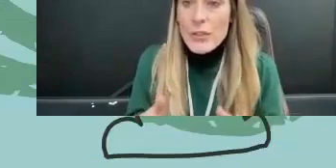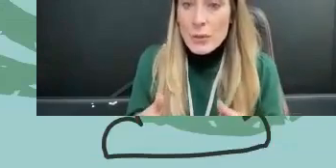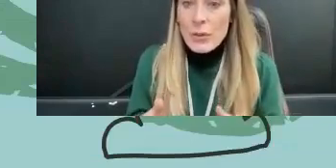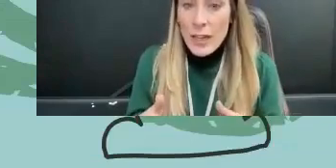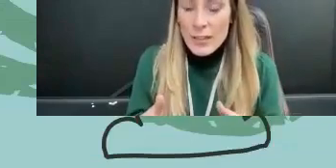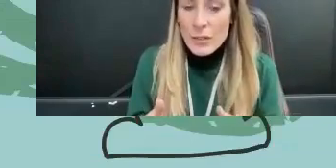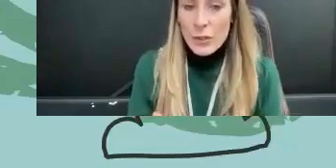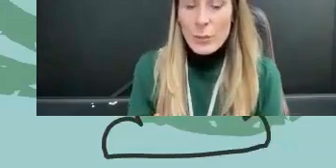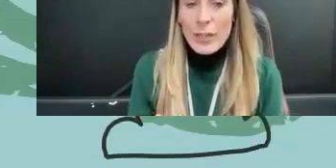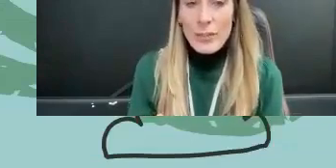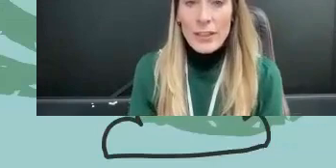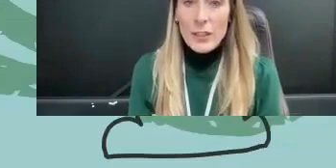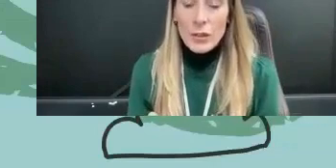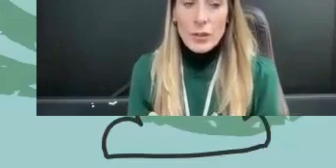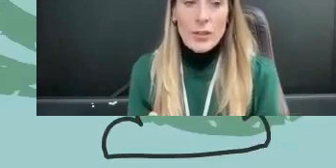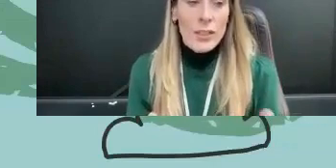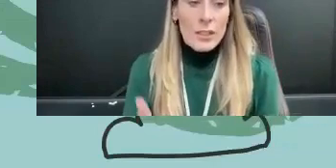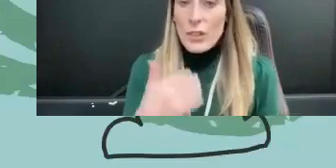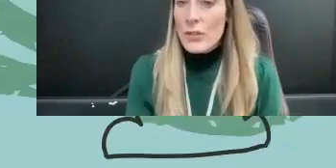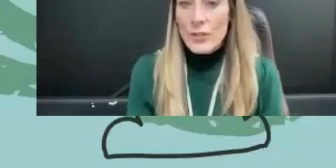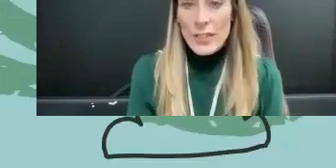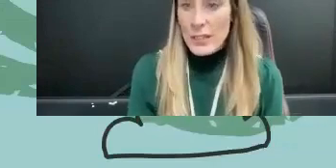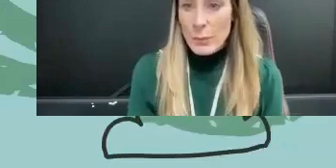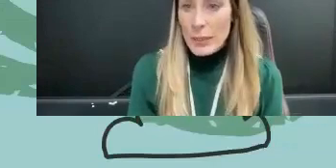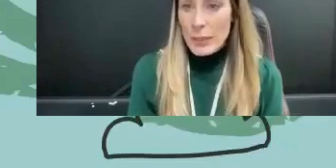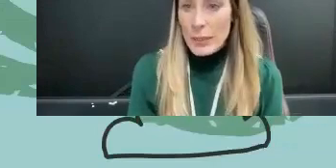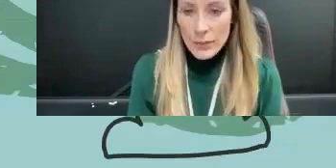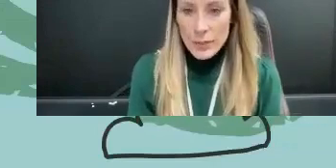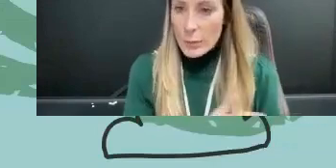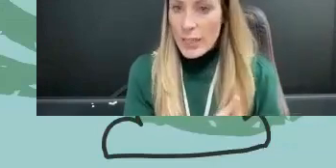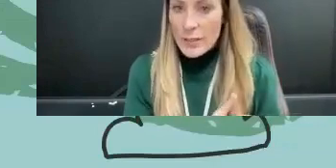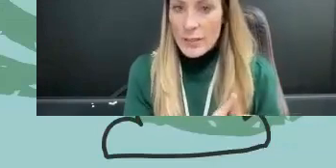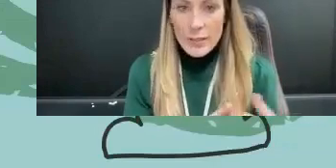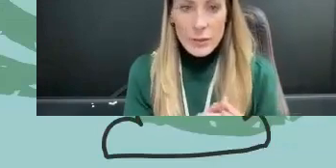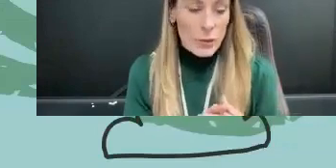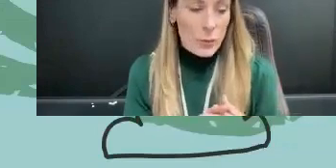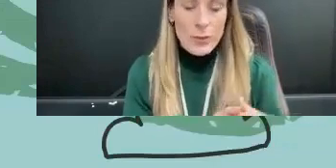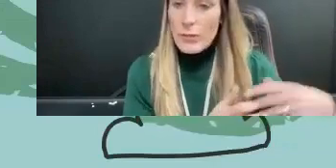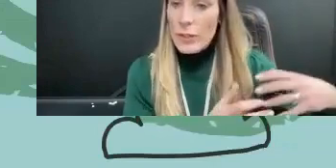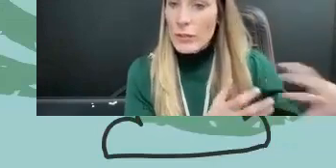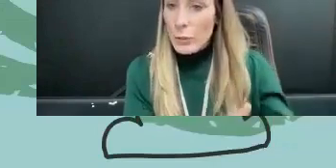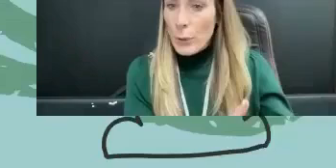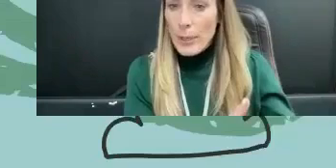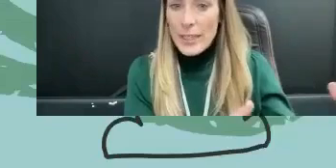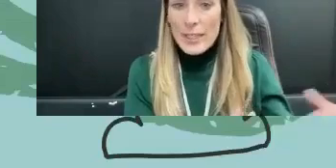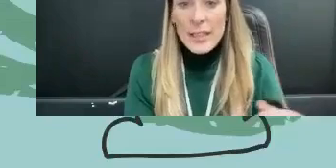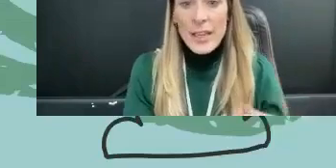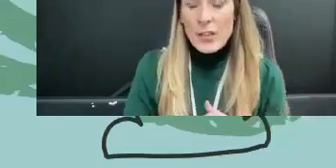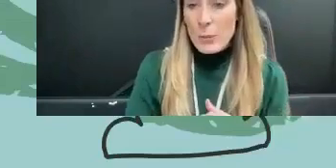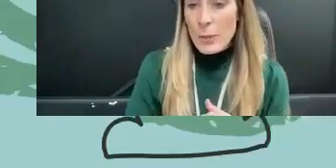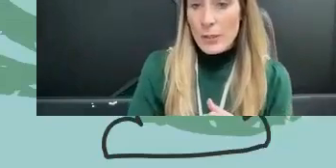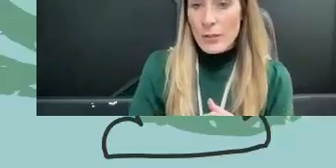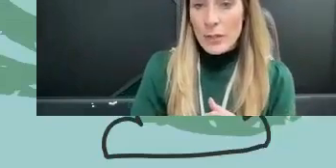what keeps you online. So you might find that your news feed is completely different to somebody else's. So some people's are full of cute